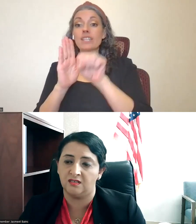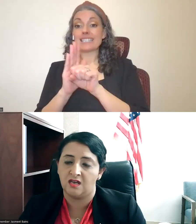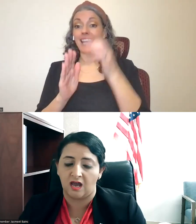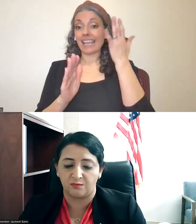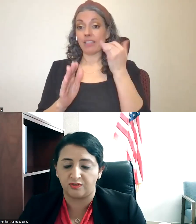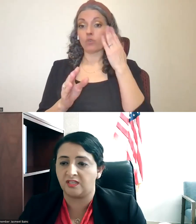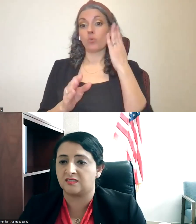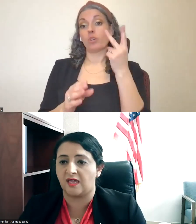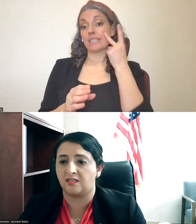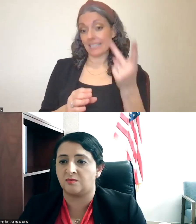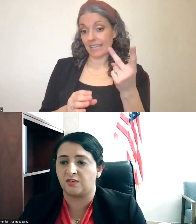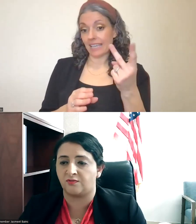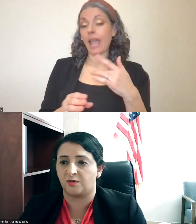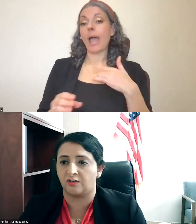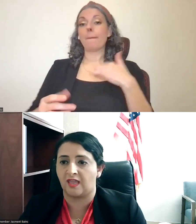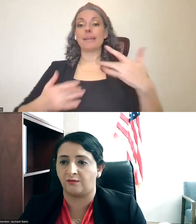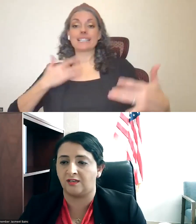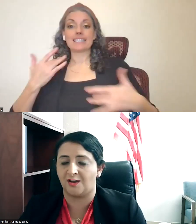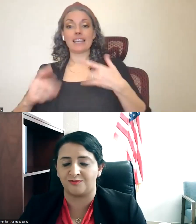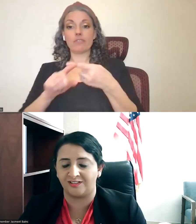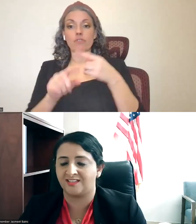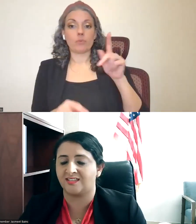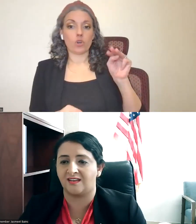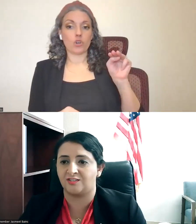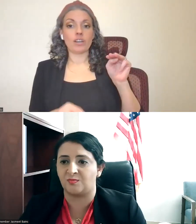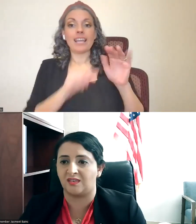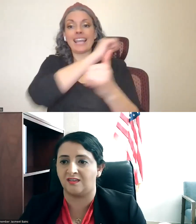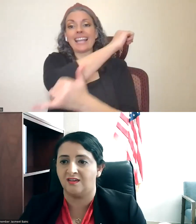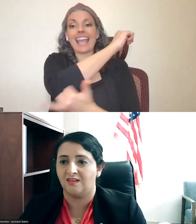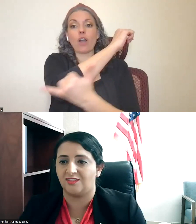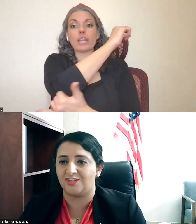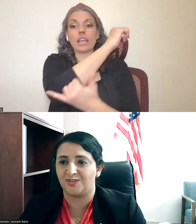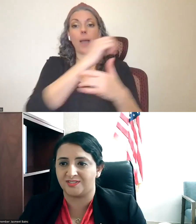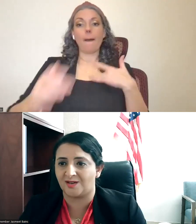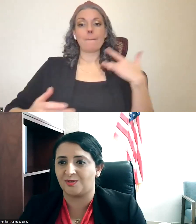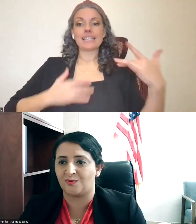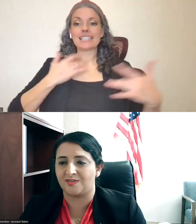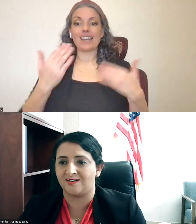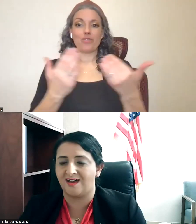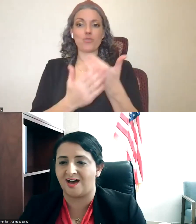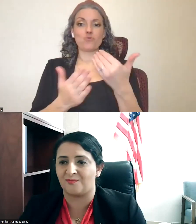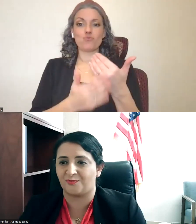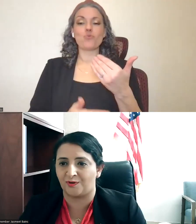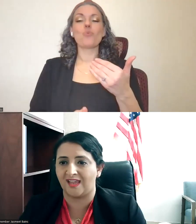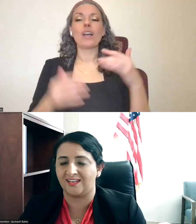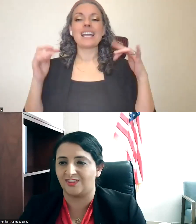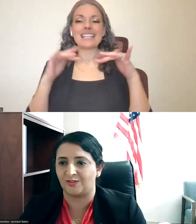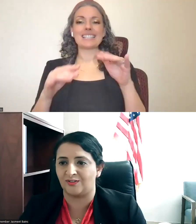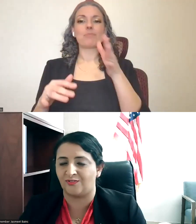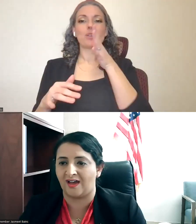see. I'm really excited to be from Kern County. I'm really excited to be the new Assemblywoman